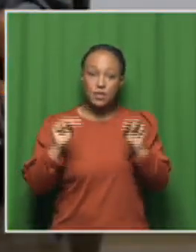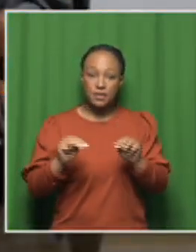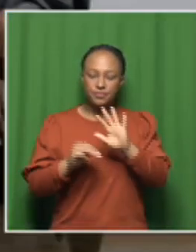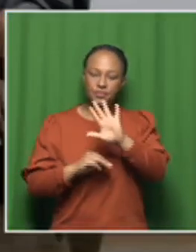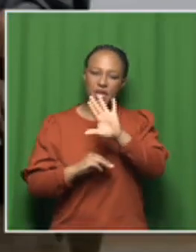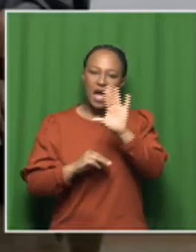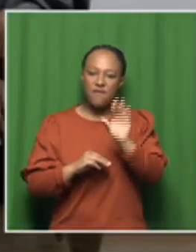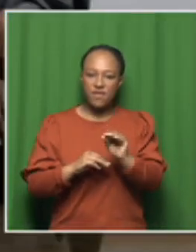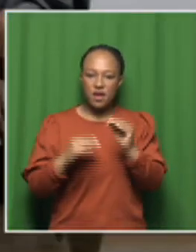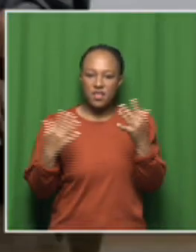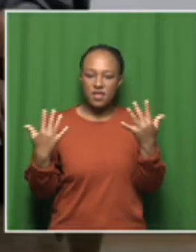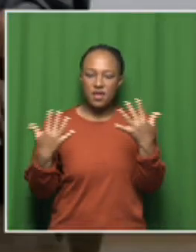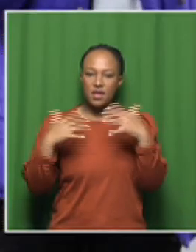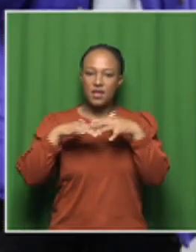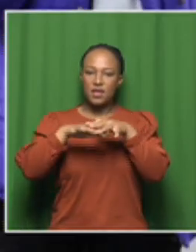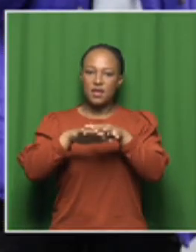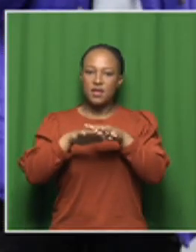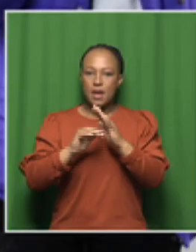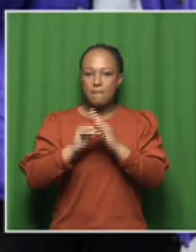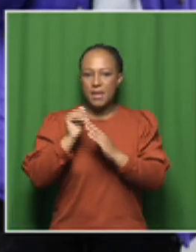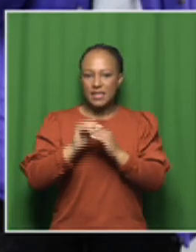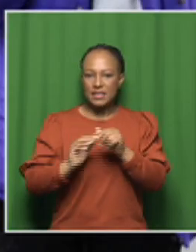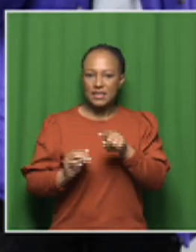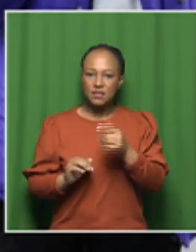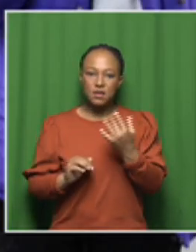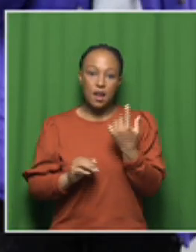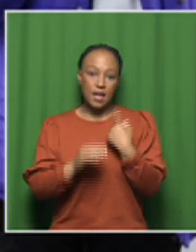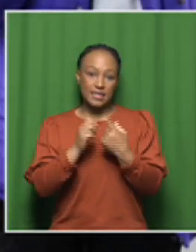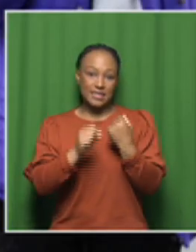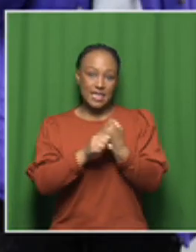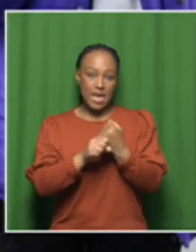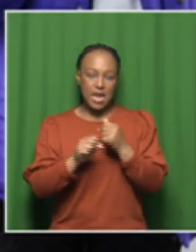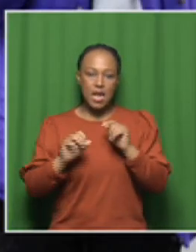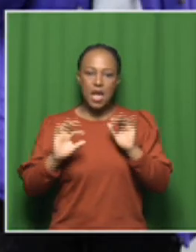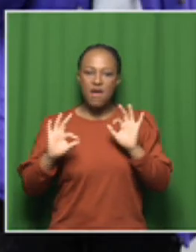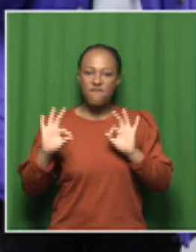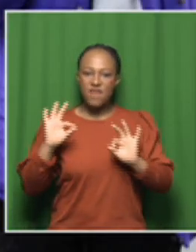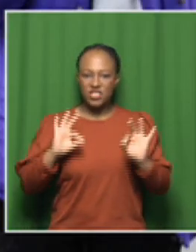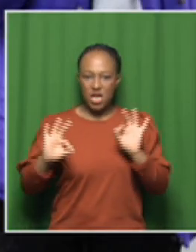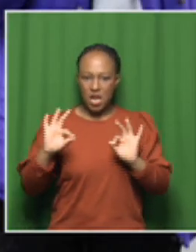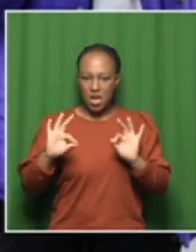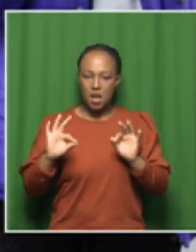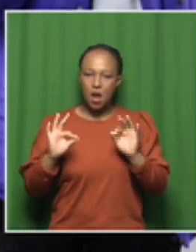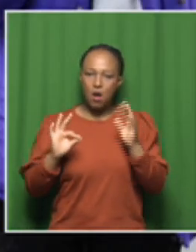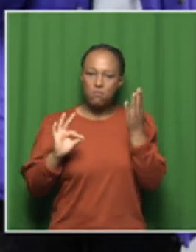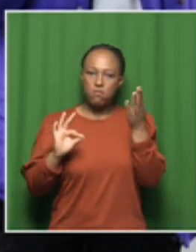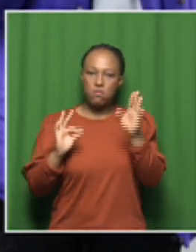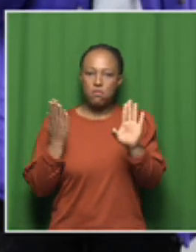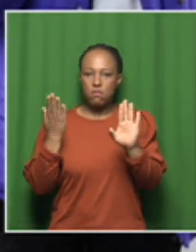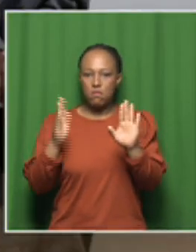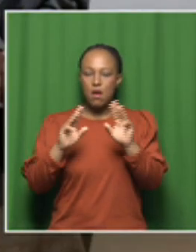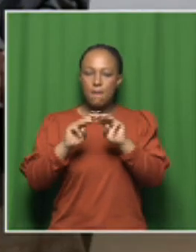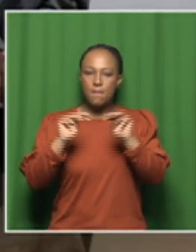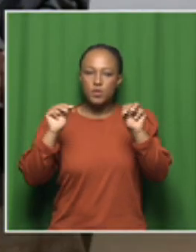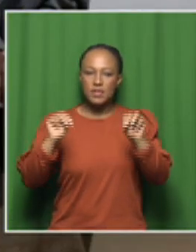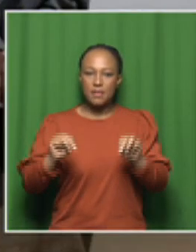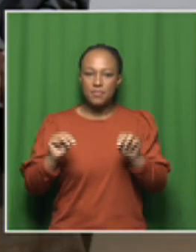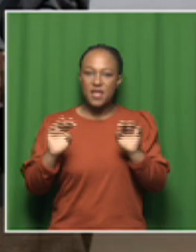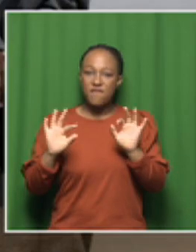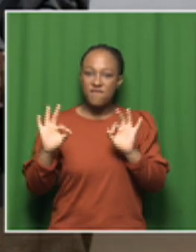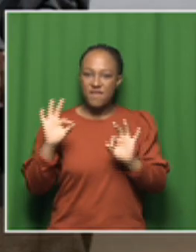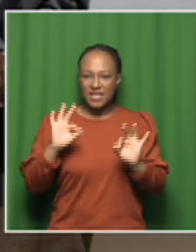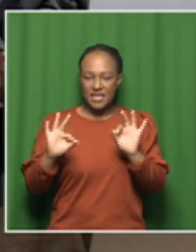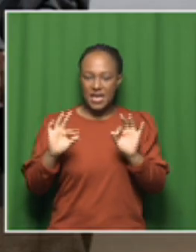and dissonance building on the success of last year's Fashion Accounts exhibition. Museum Africa now presents Fashion Meets Jazz. It's a